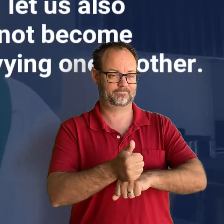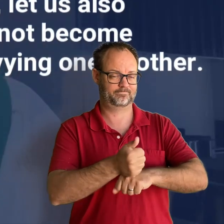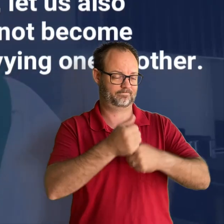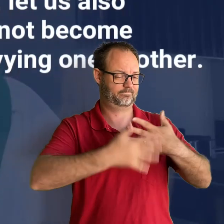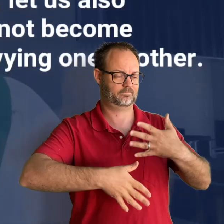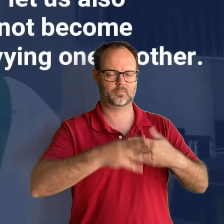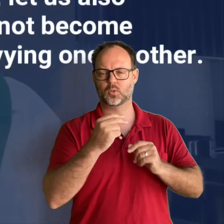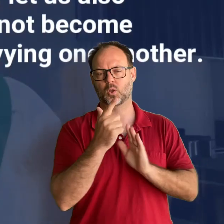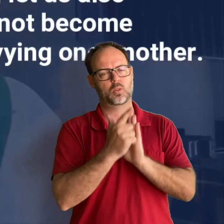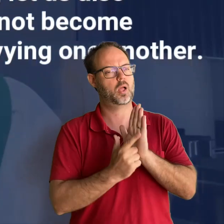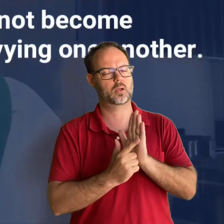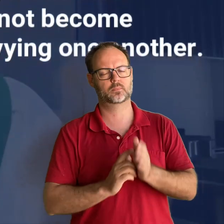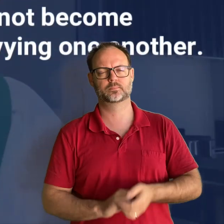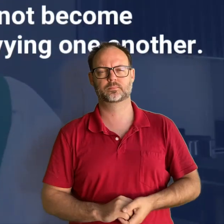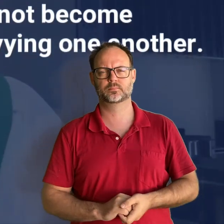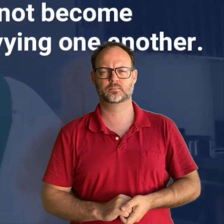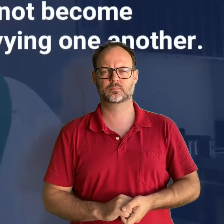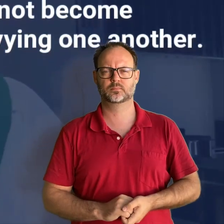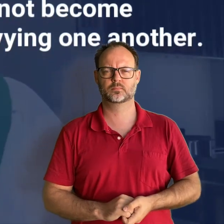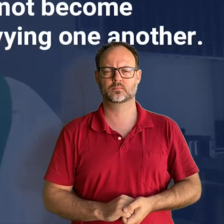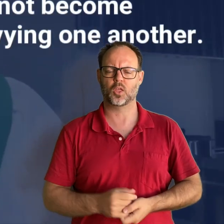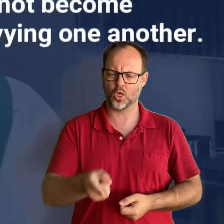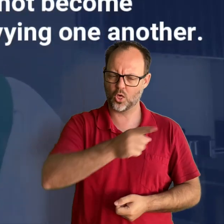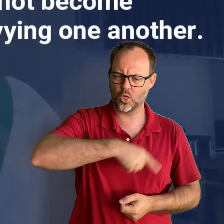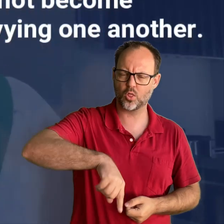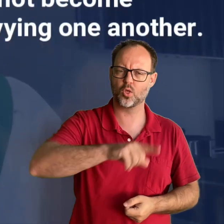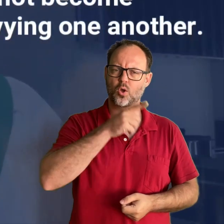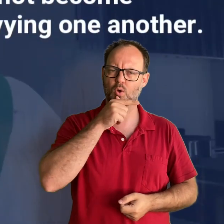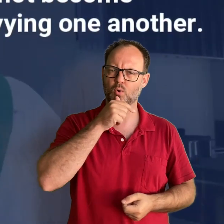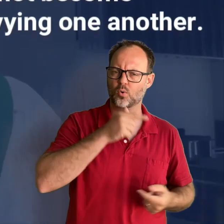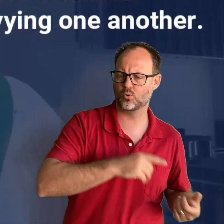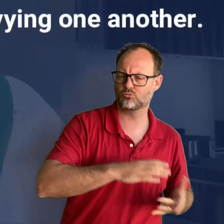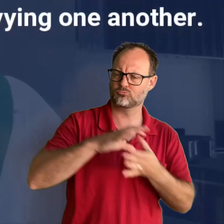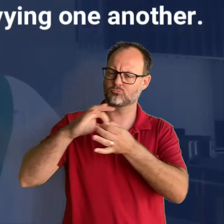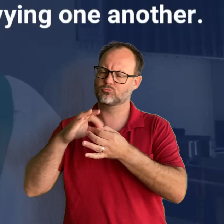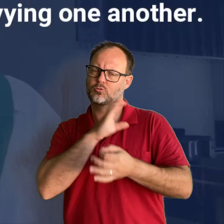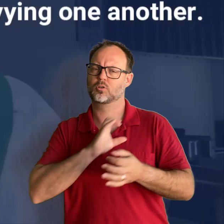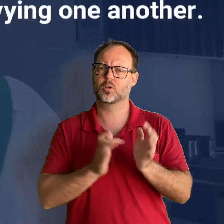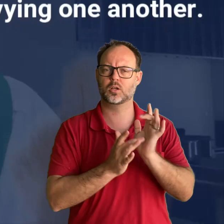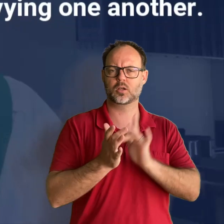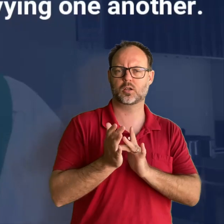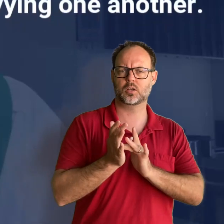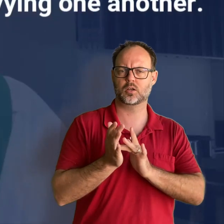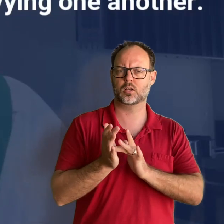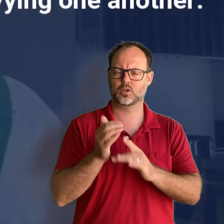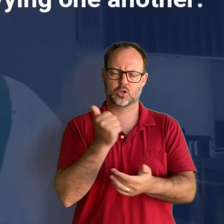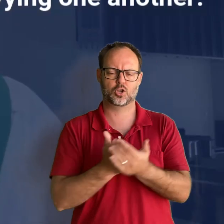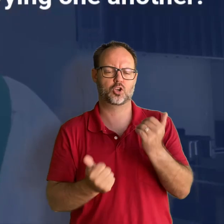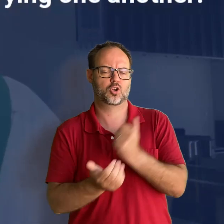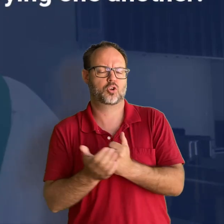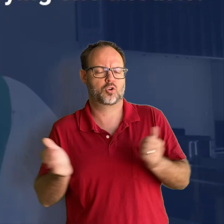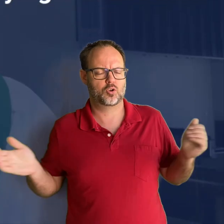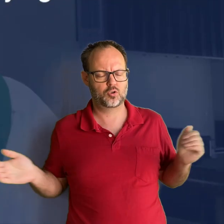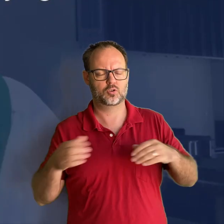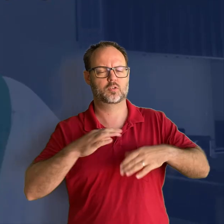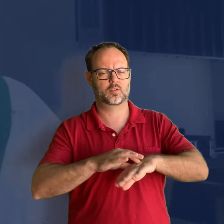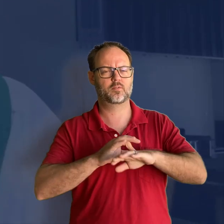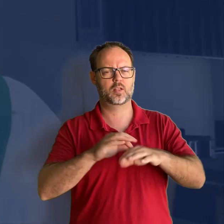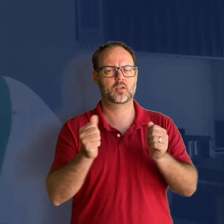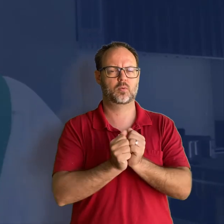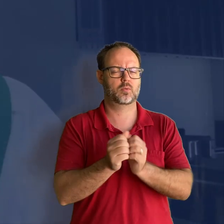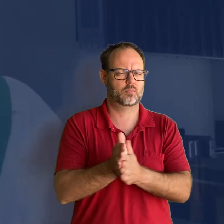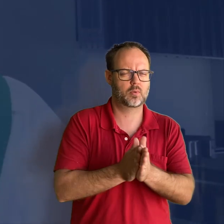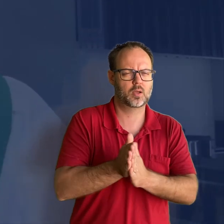things there is no law. And those who belong to Christ Jesus have crucified the flesh with its passions and